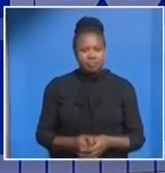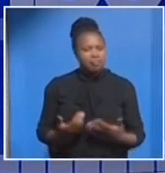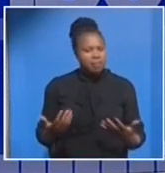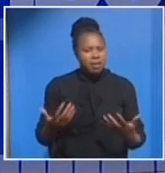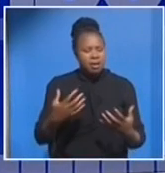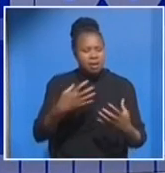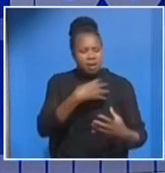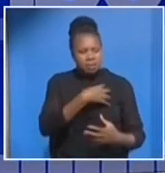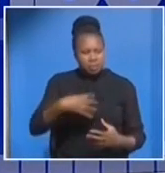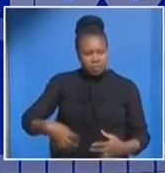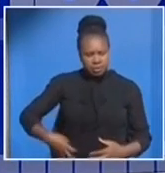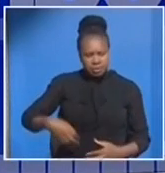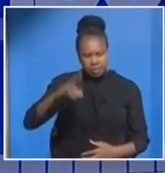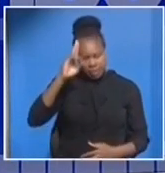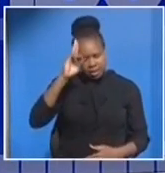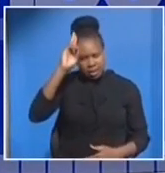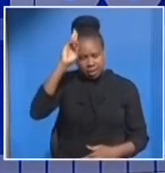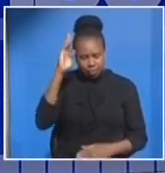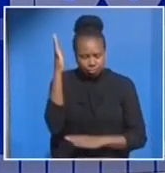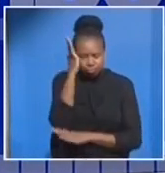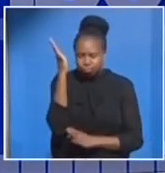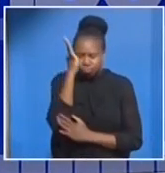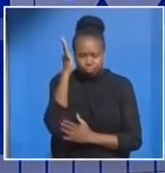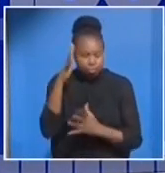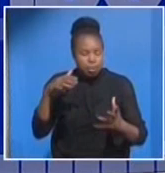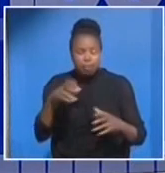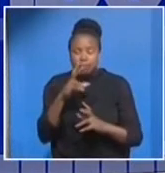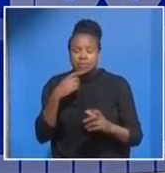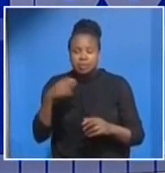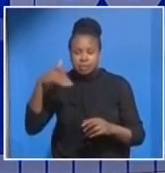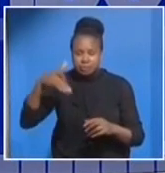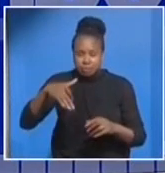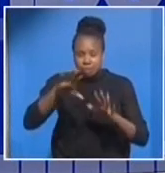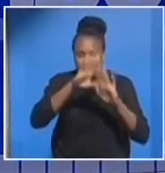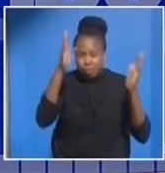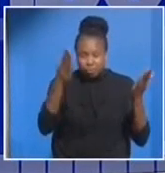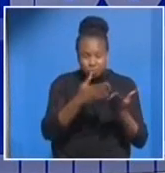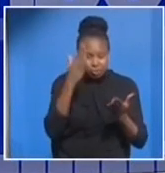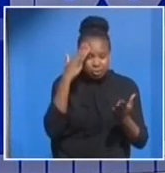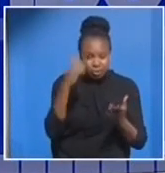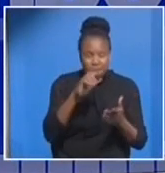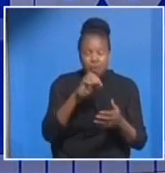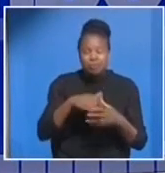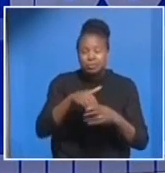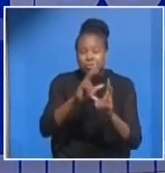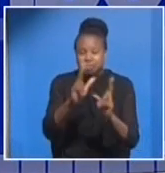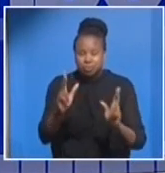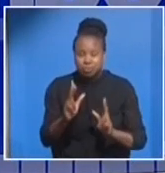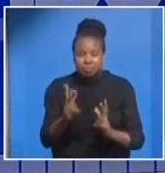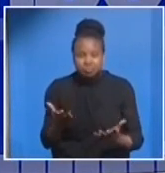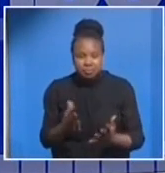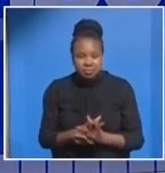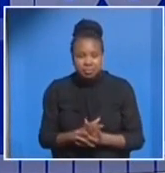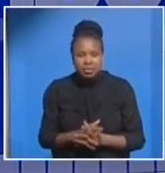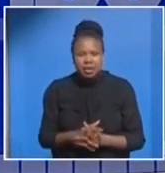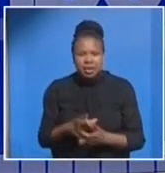President Hage Geingob has expressed shock at how Namibia is being rated globally on human trafficking. Reacting to concerns raised